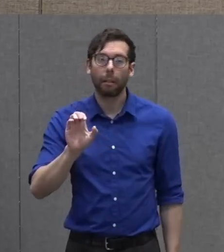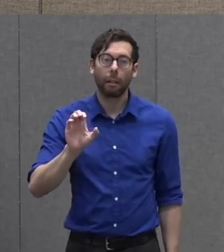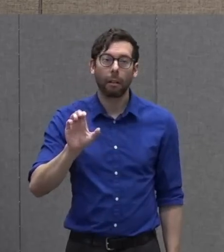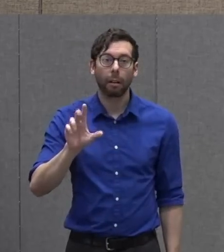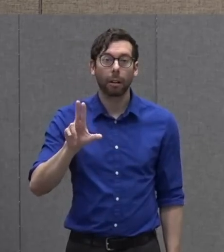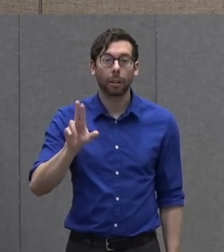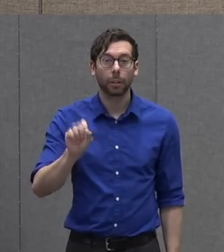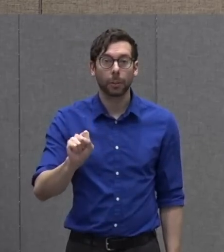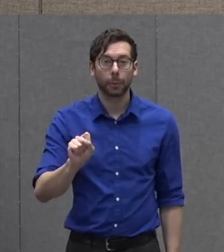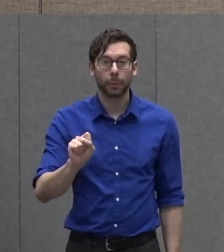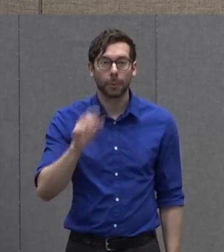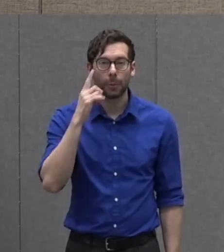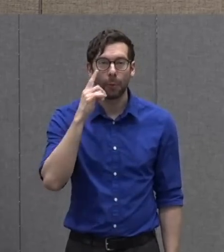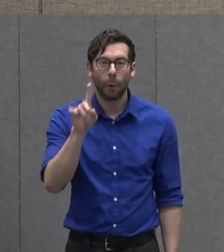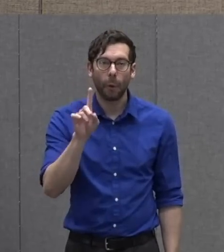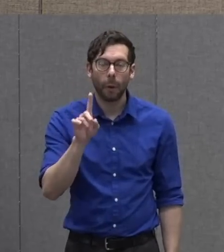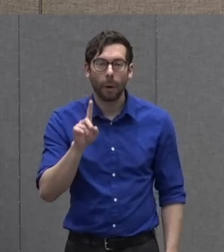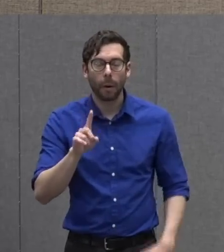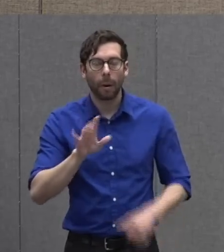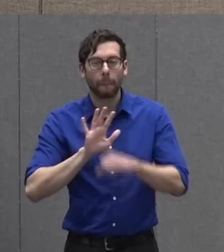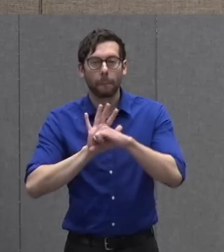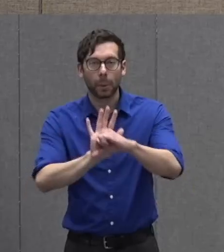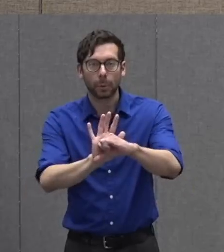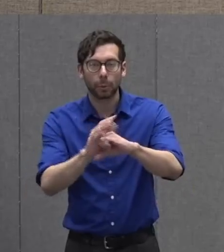force, and then I want you to tell me